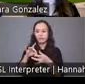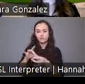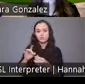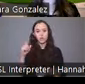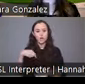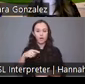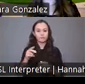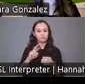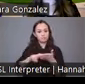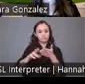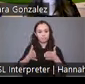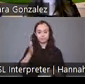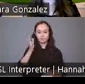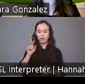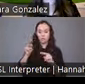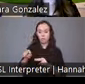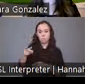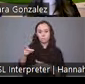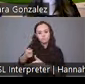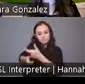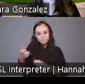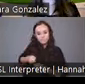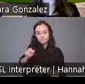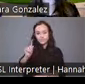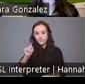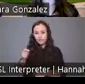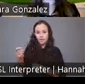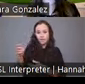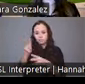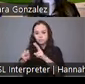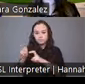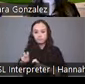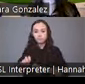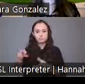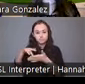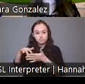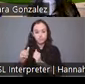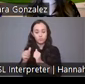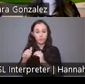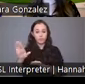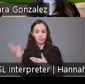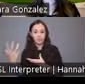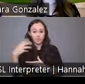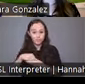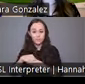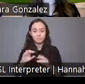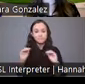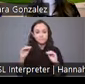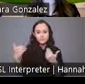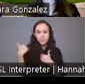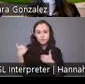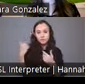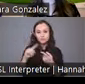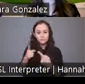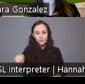observes from a privileged vantage point, generating knowledge independent of a community with no responsibility or accountability